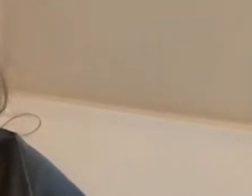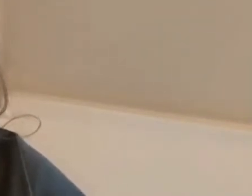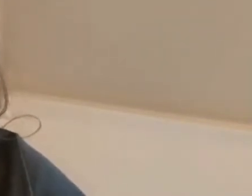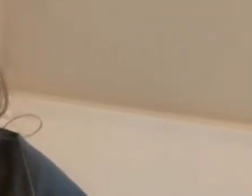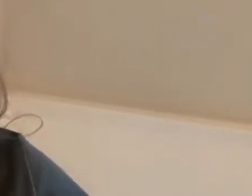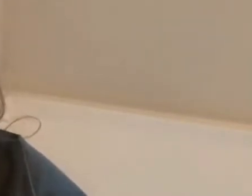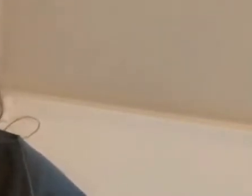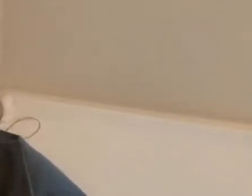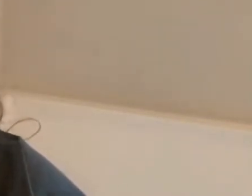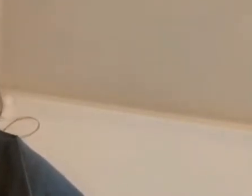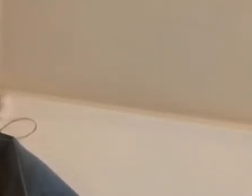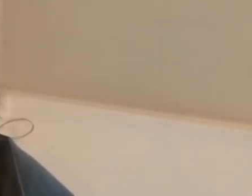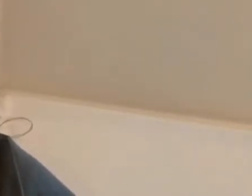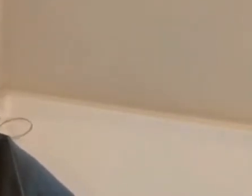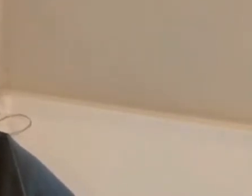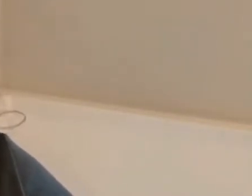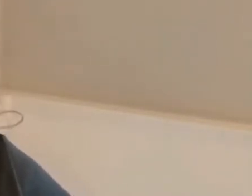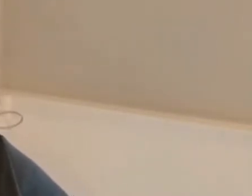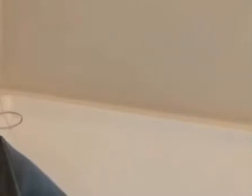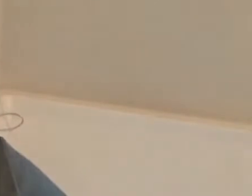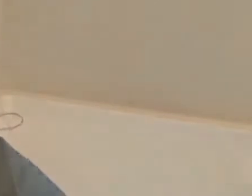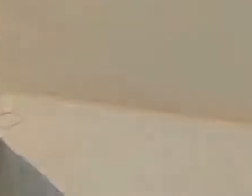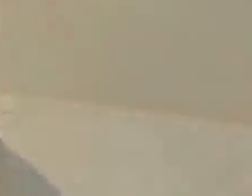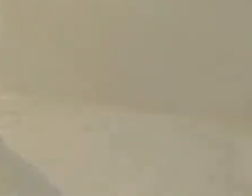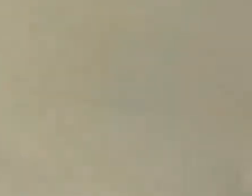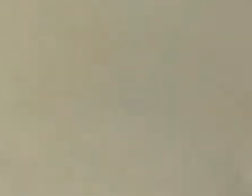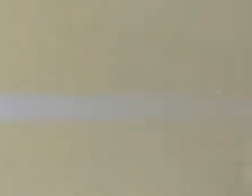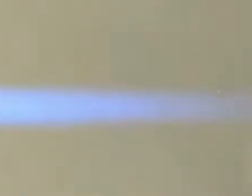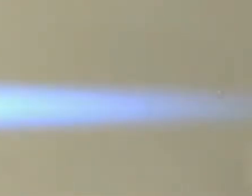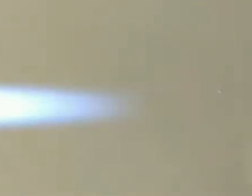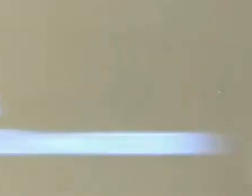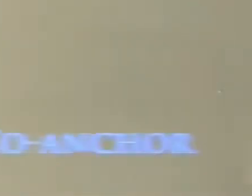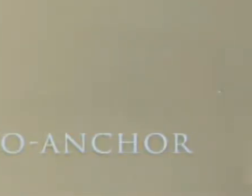faith history. So I thought it'd be so fun to learn